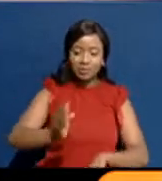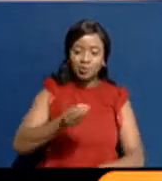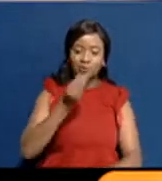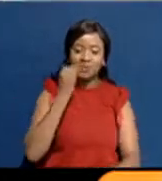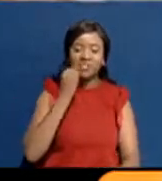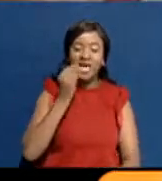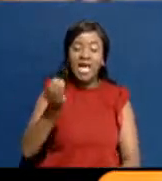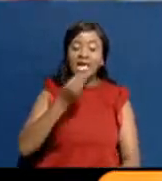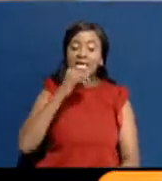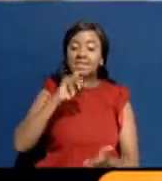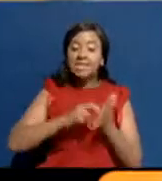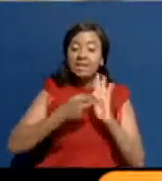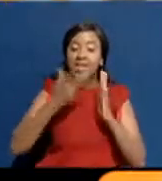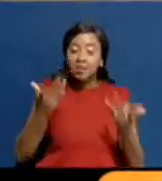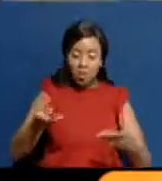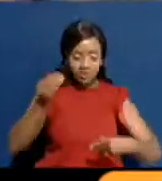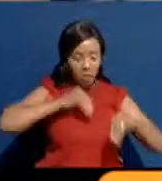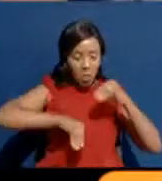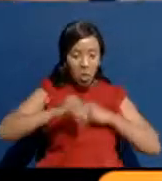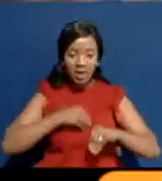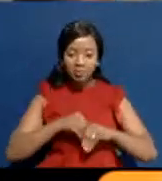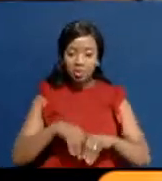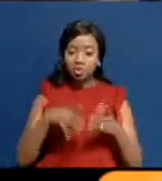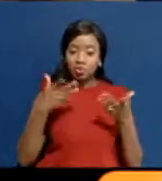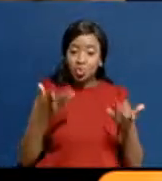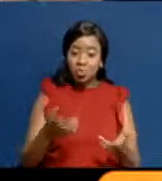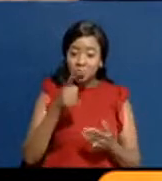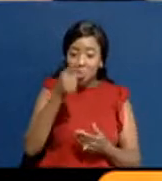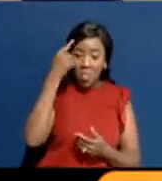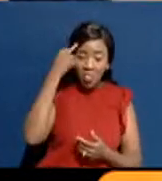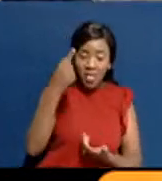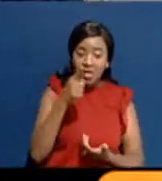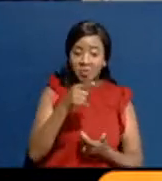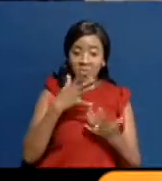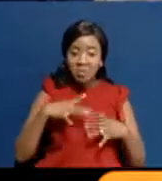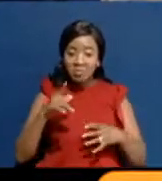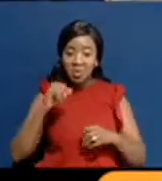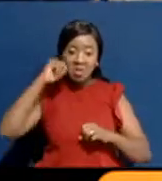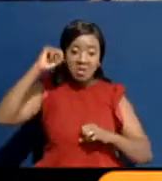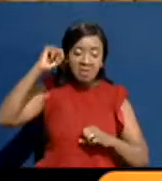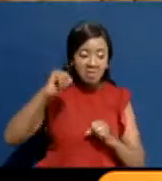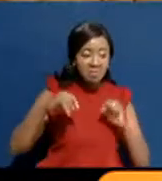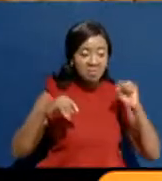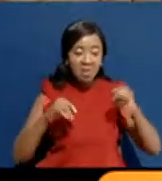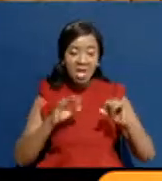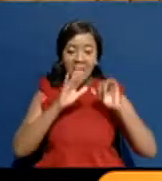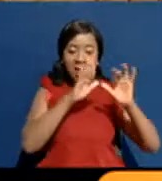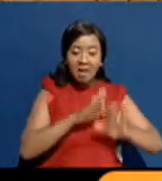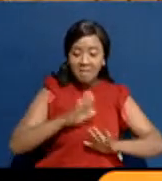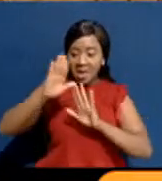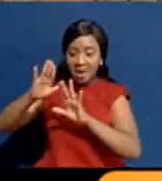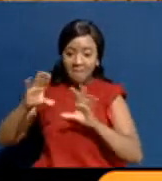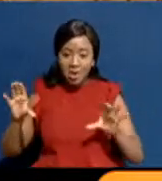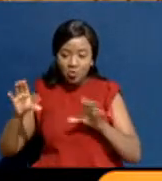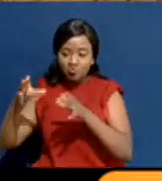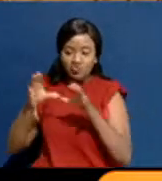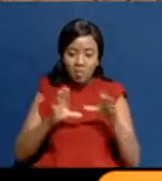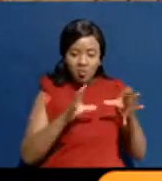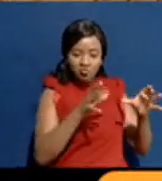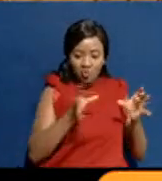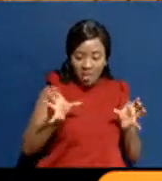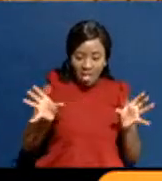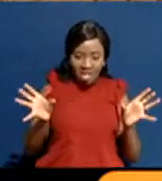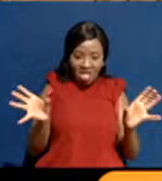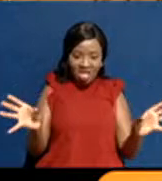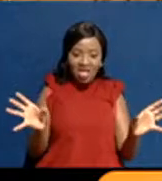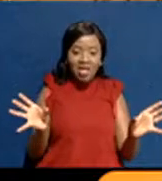no mistake, the people who were on both sides of campaigns last year had something in terms